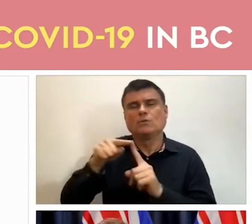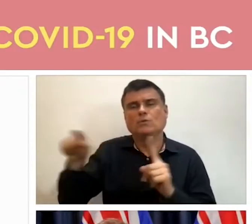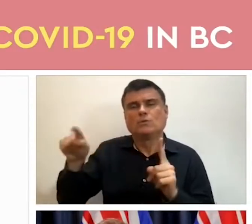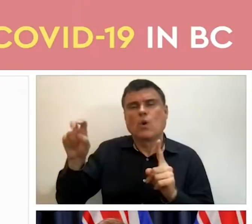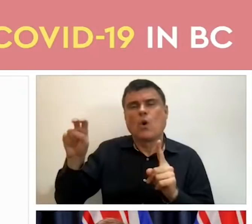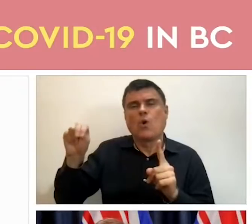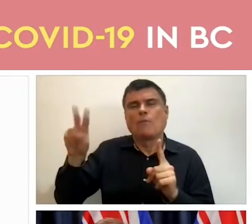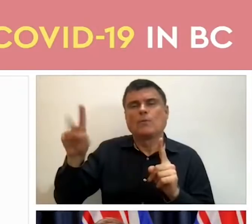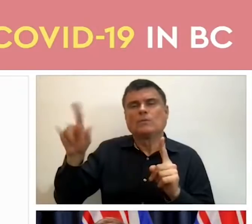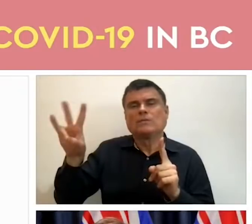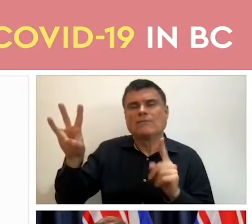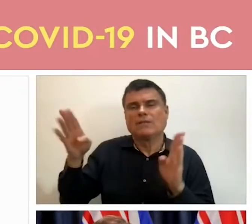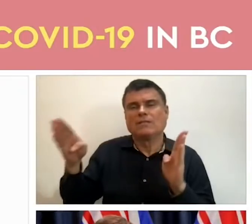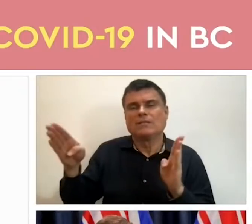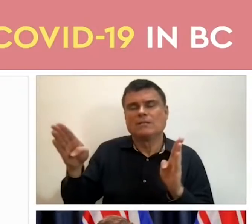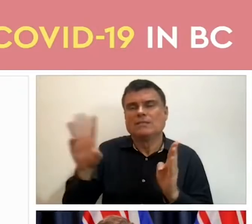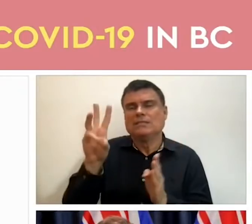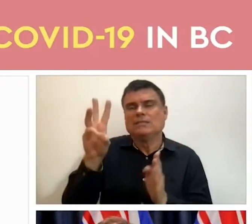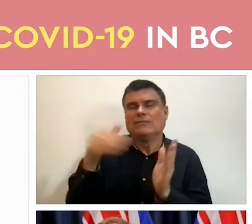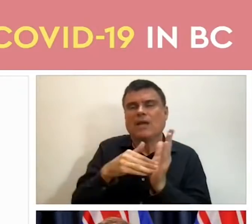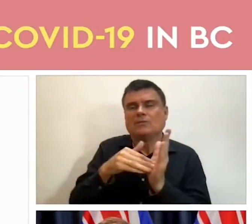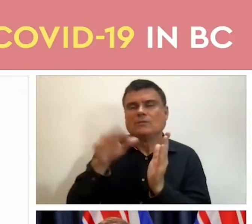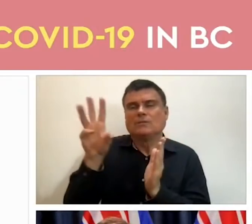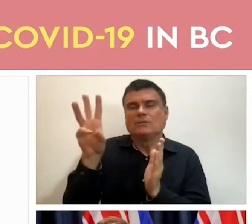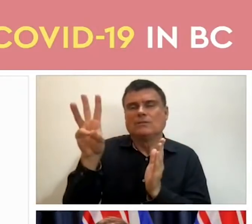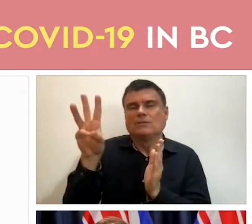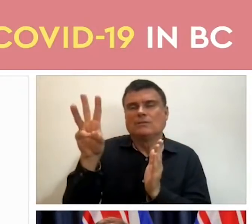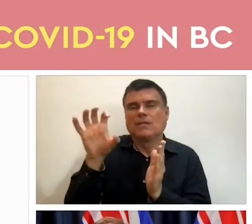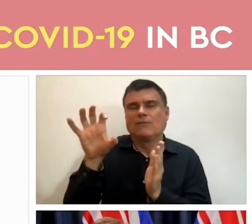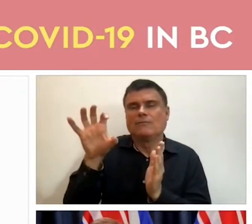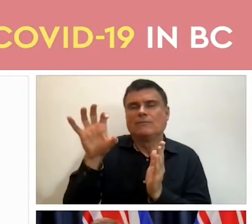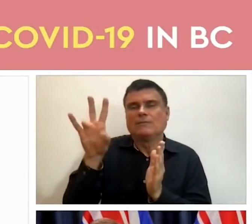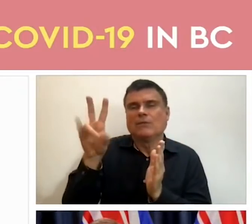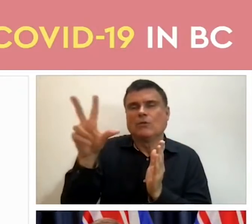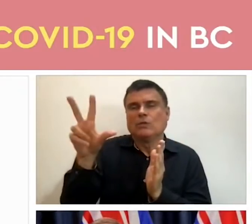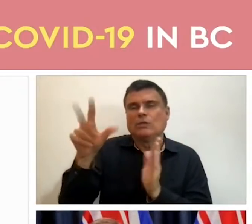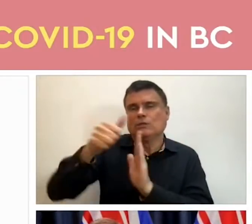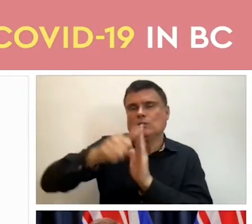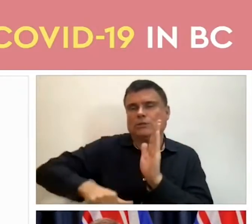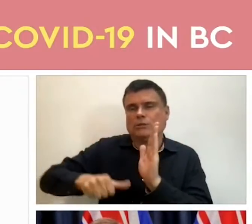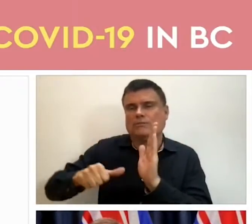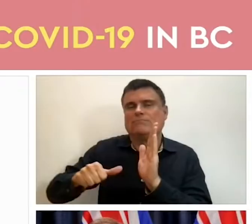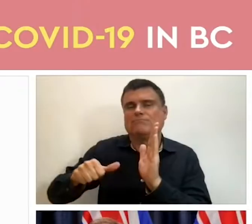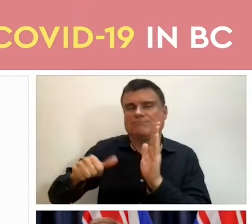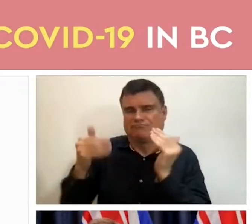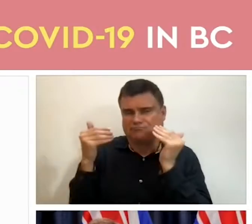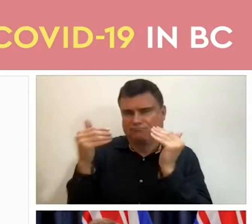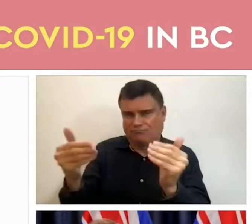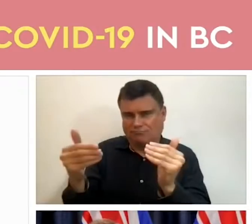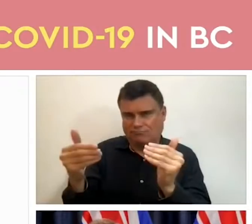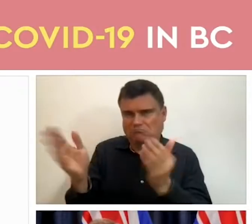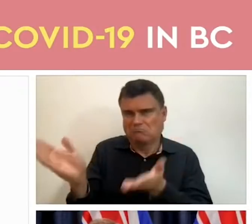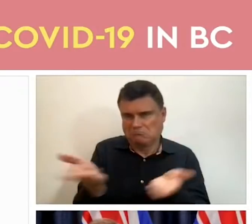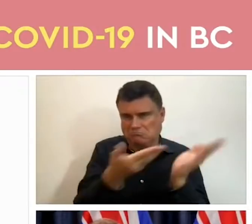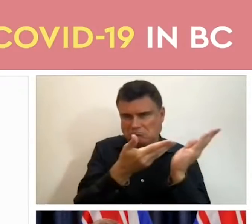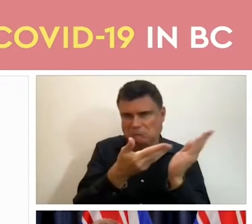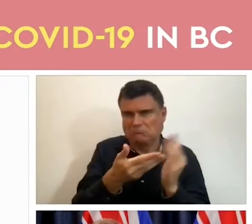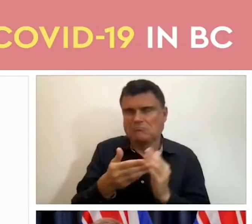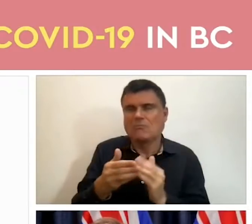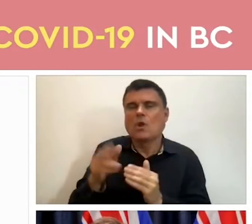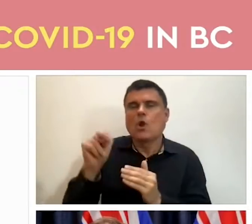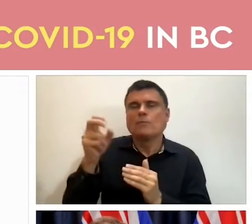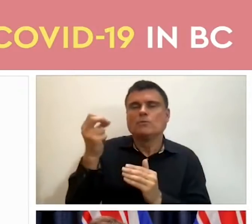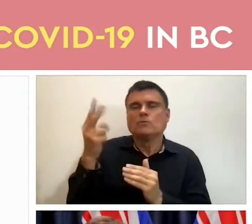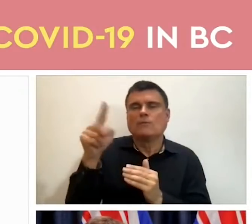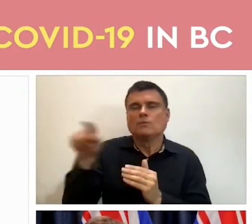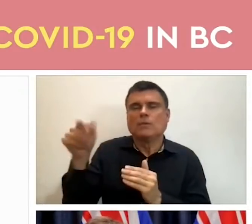6,673 surgeries. And while surgeries continue around the province from December 12th to 18th, health authorities postponed 92